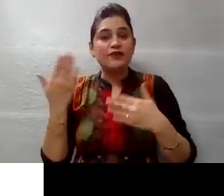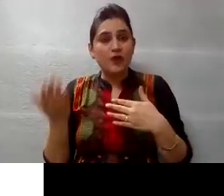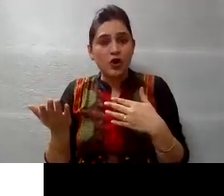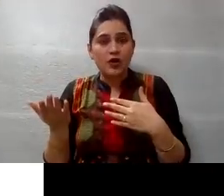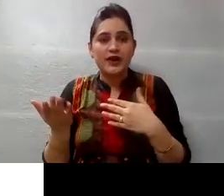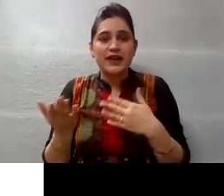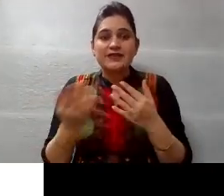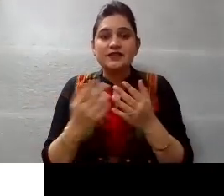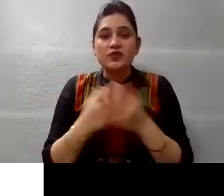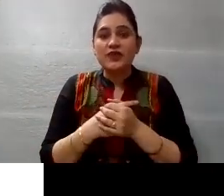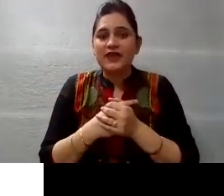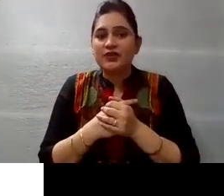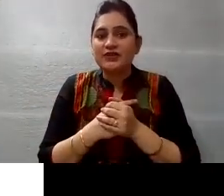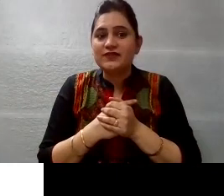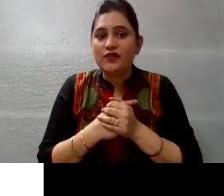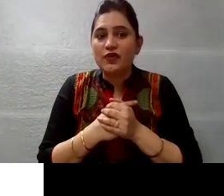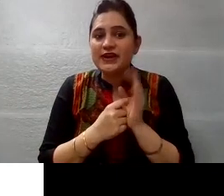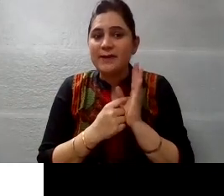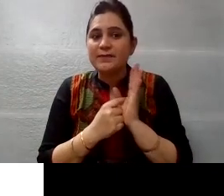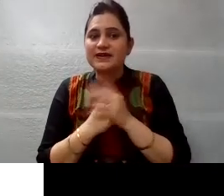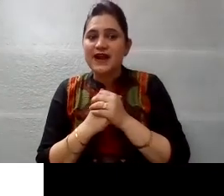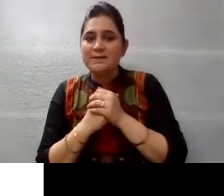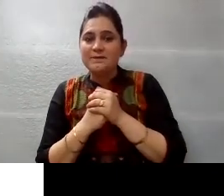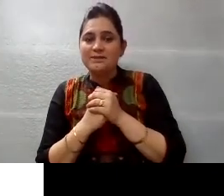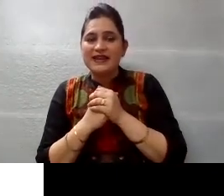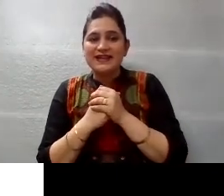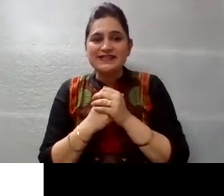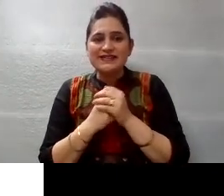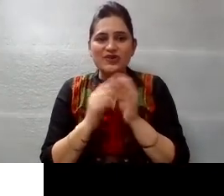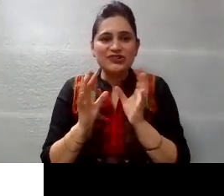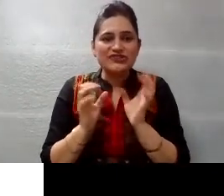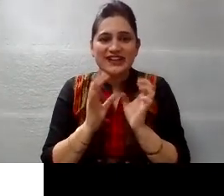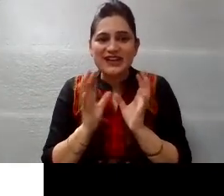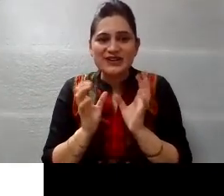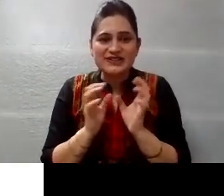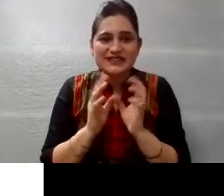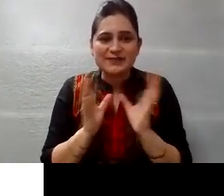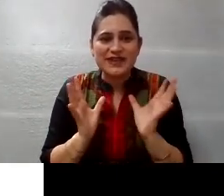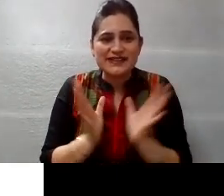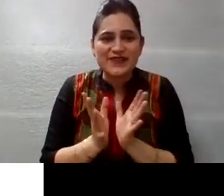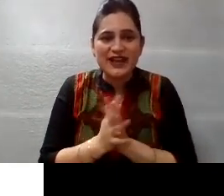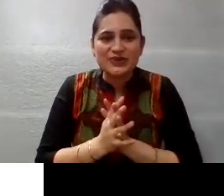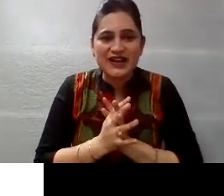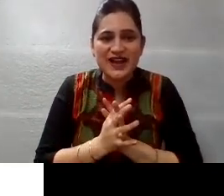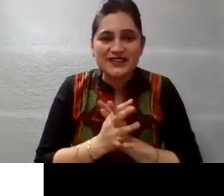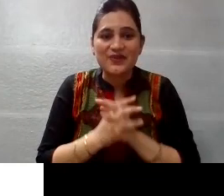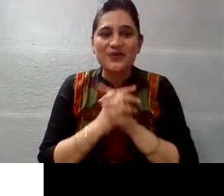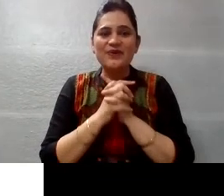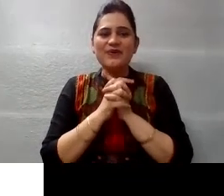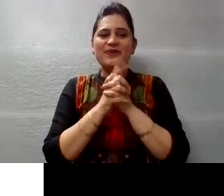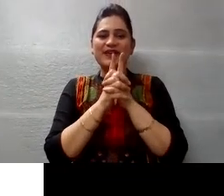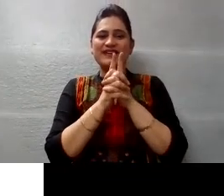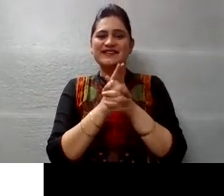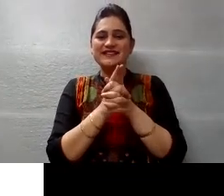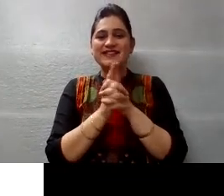64. So where would the four number come? Let us all check out in this place value card.